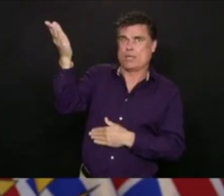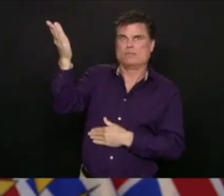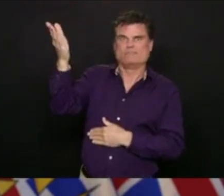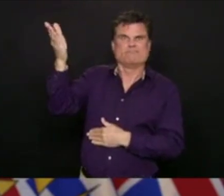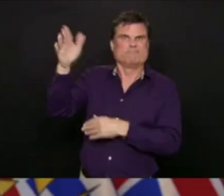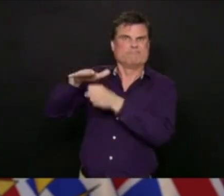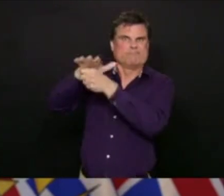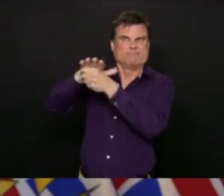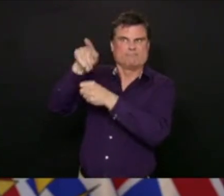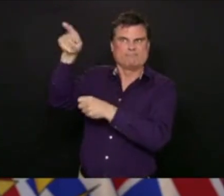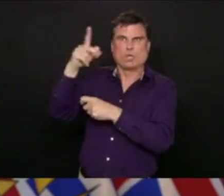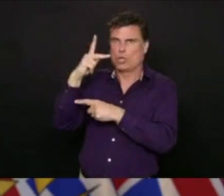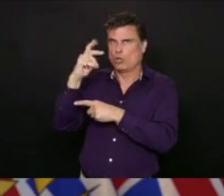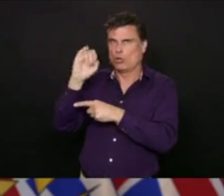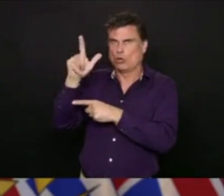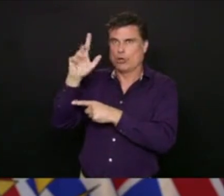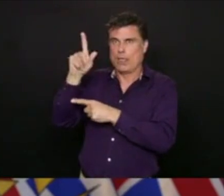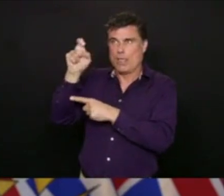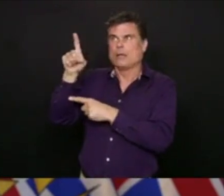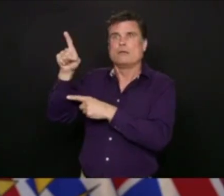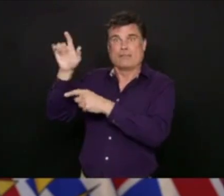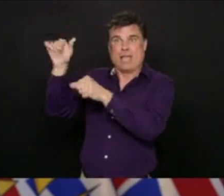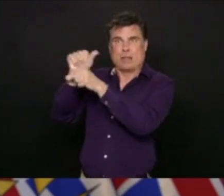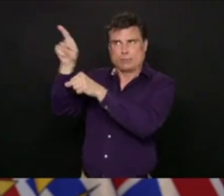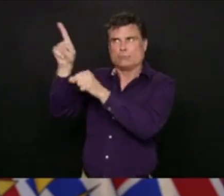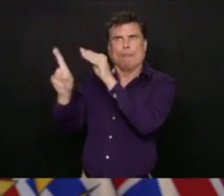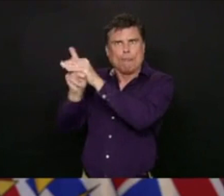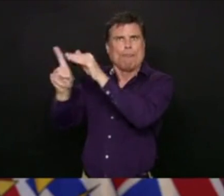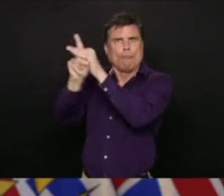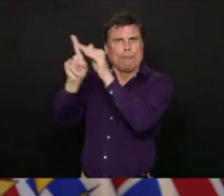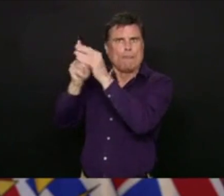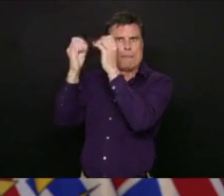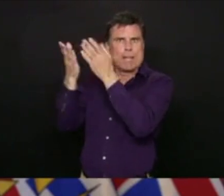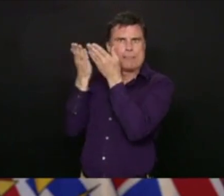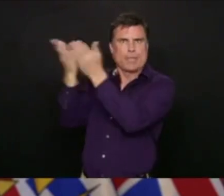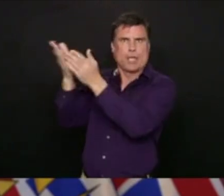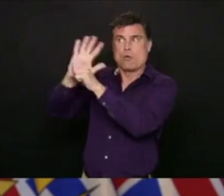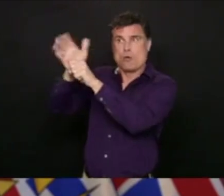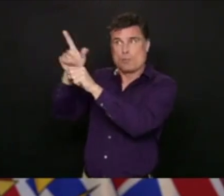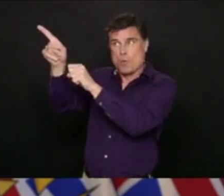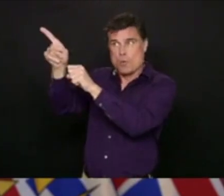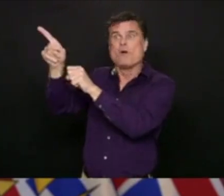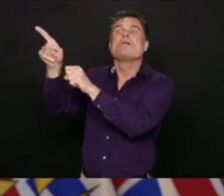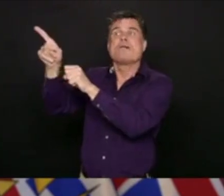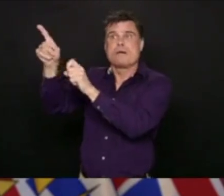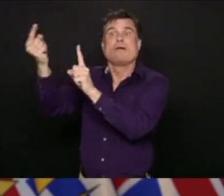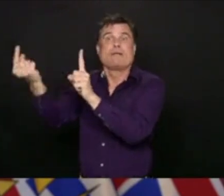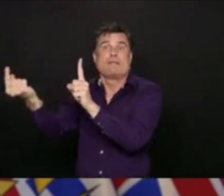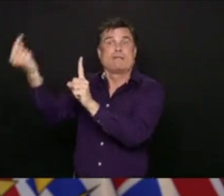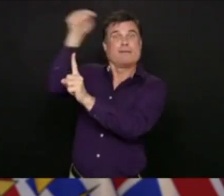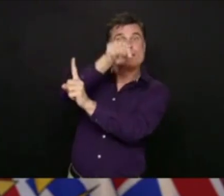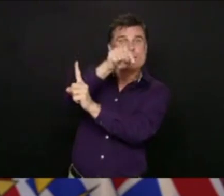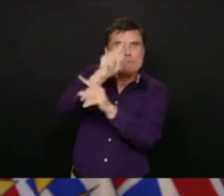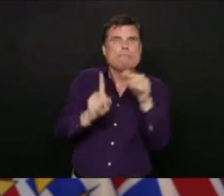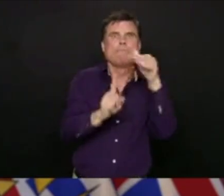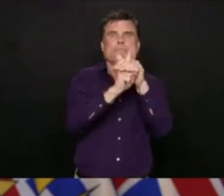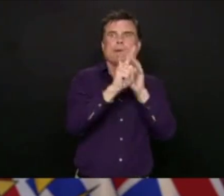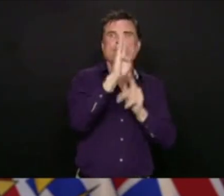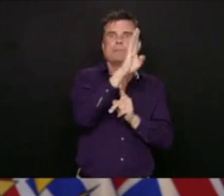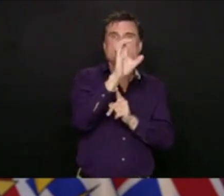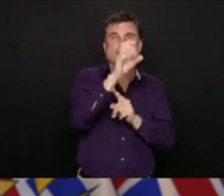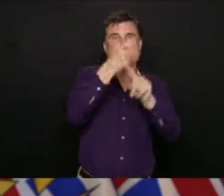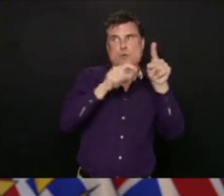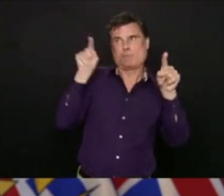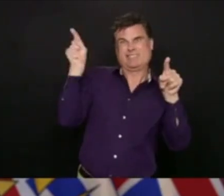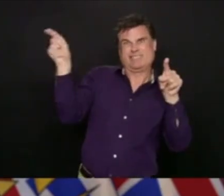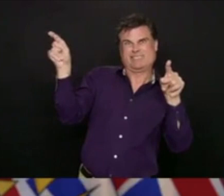Alberta and here in British Columbia, and I have spoken before about it here in BC.